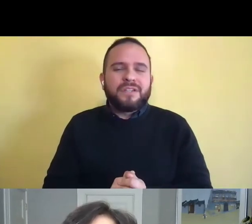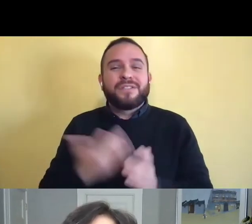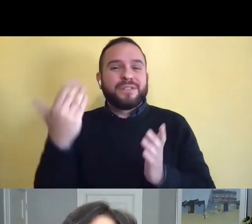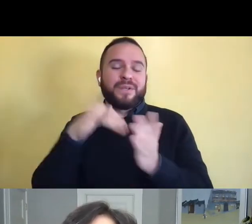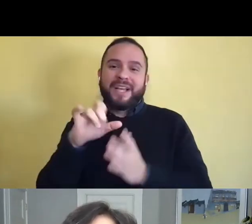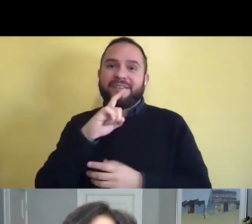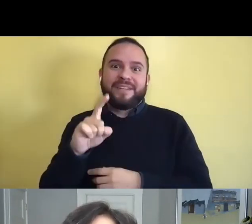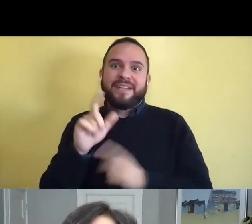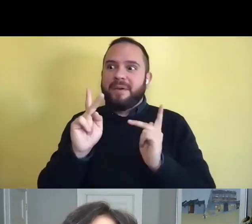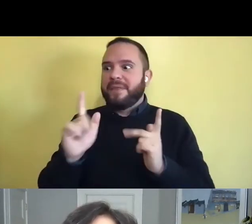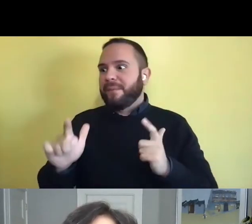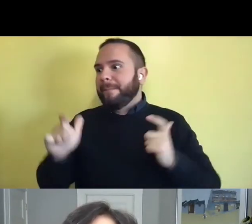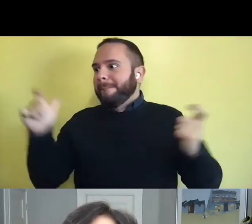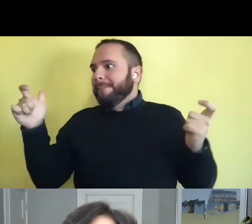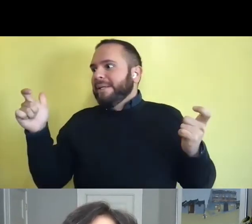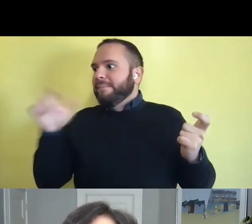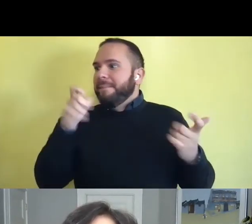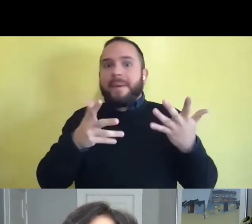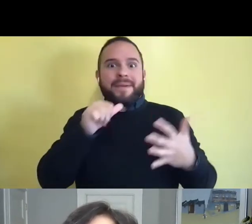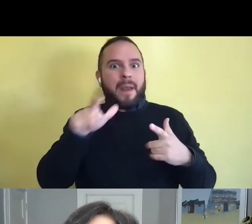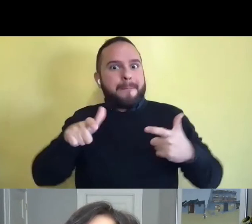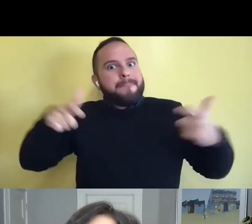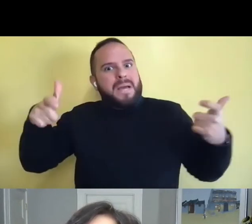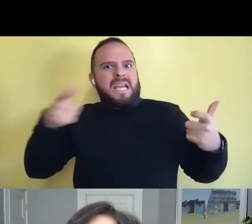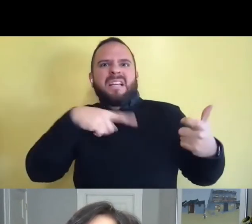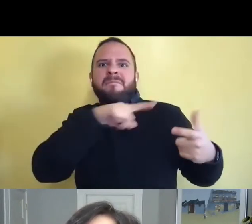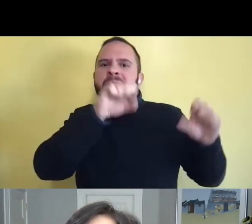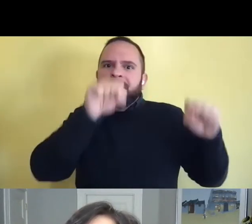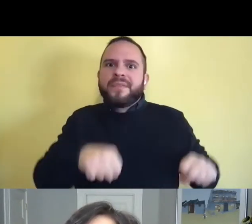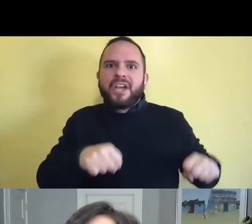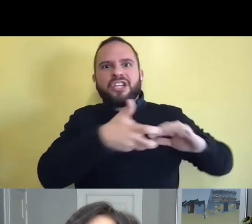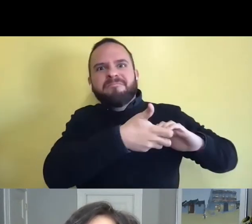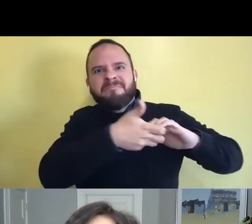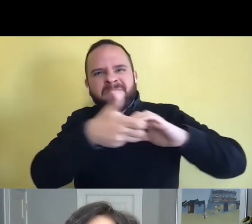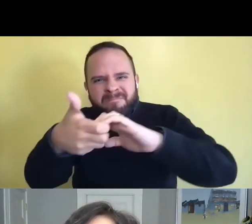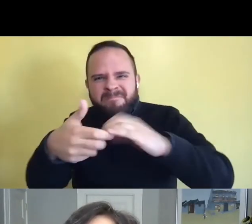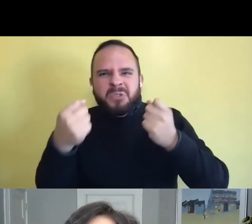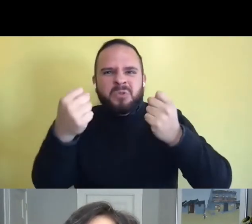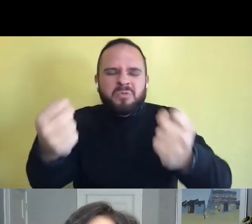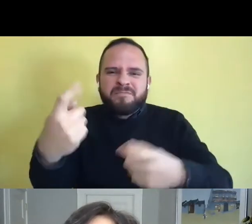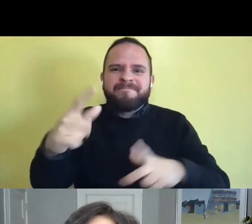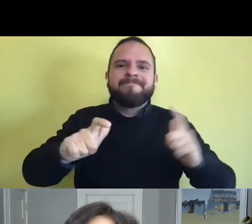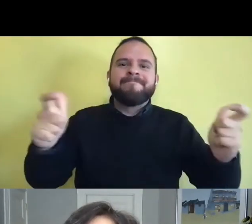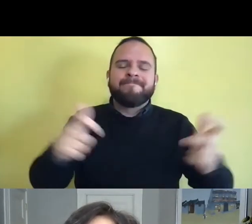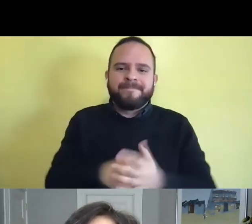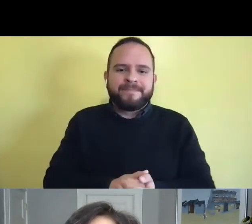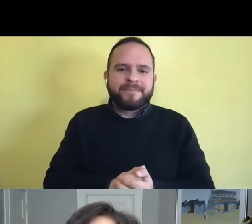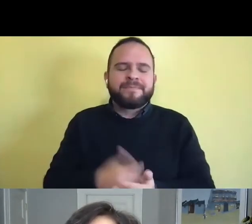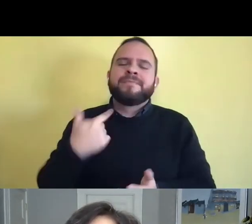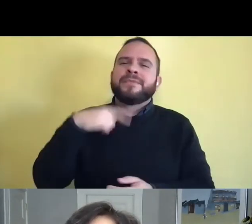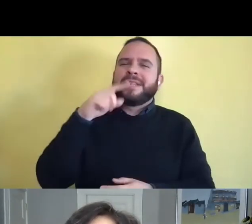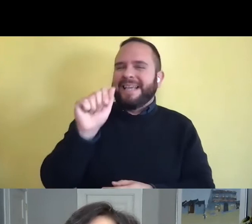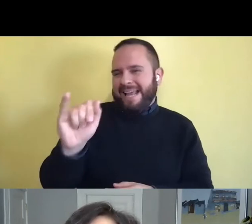able to drive lorries. I think that most of us understand AI to be something different to that.